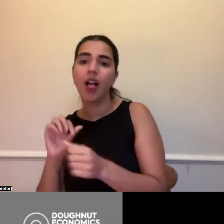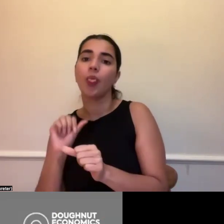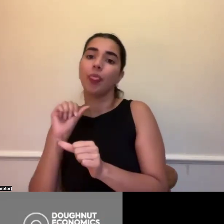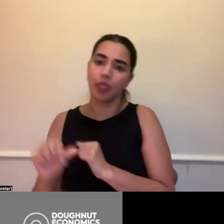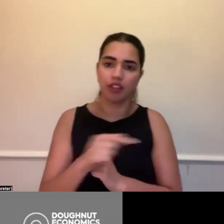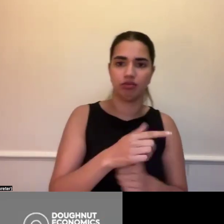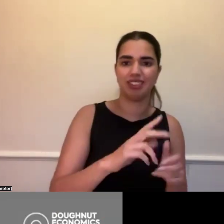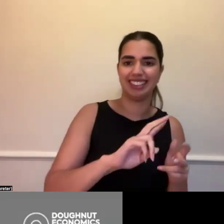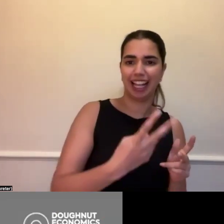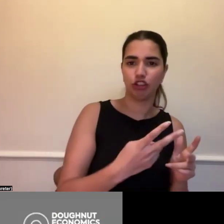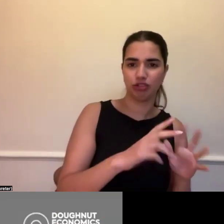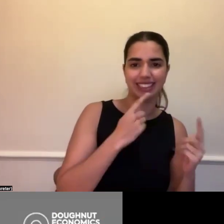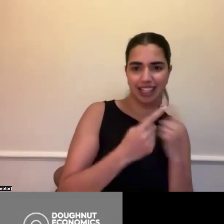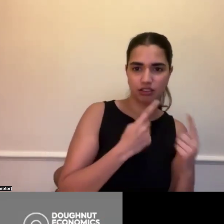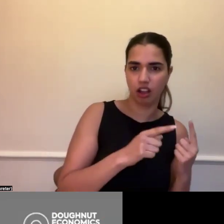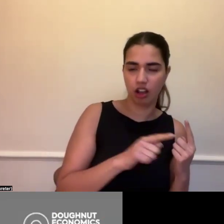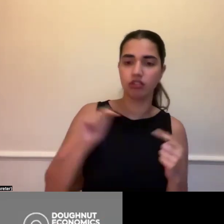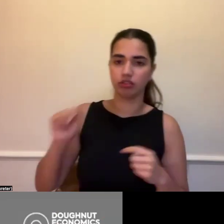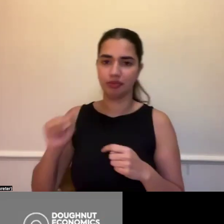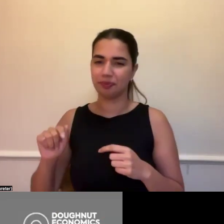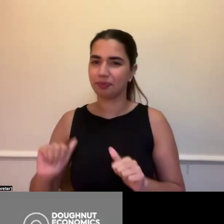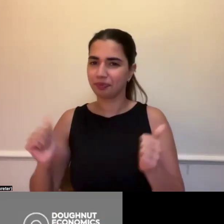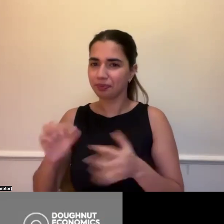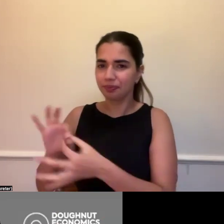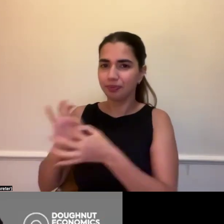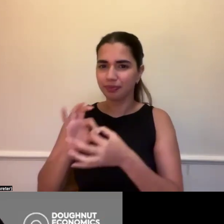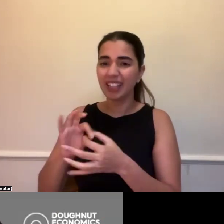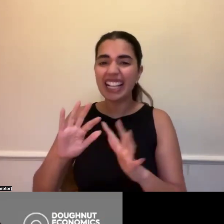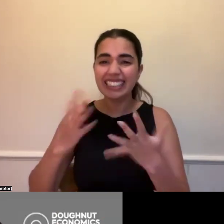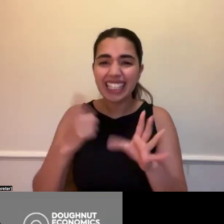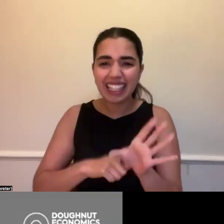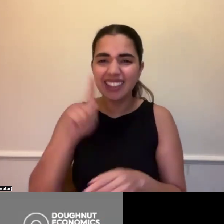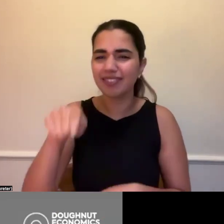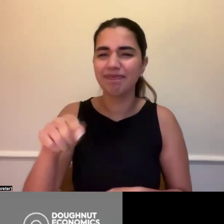that we would be doing quite well. 10 years, let's make it 5.